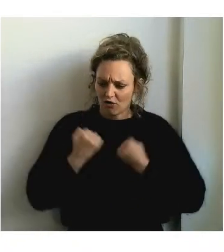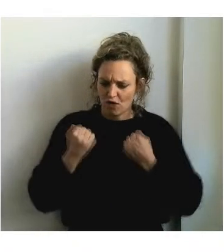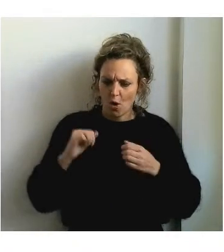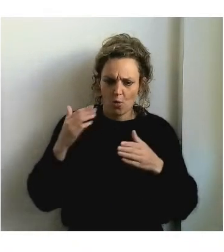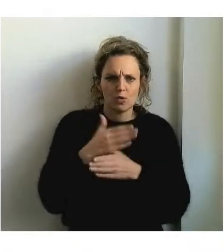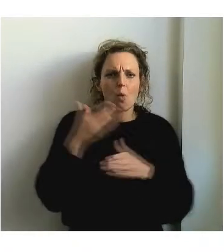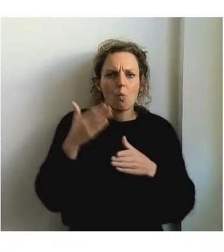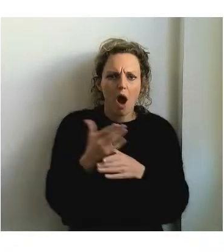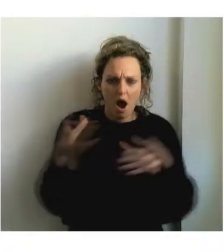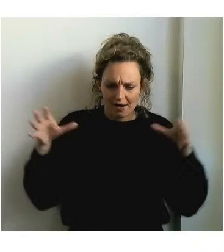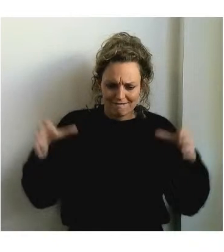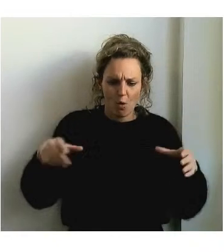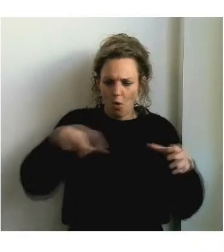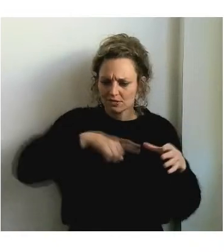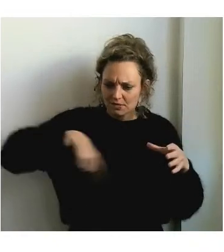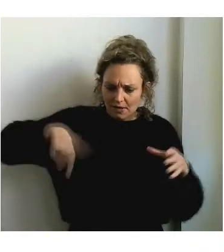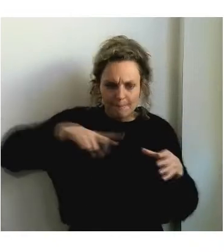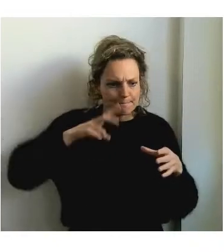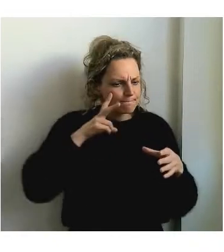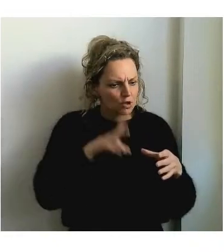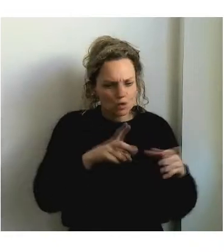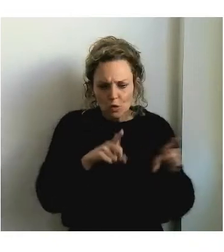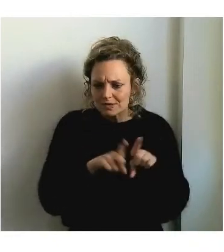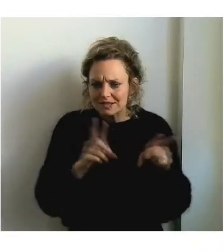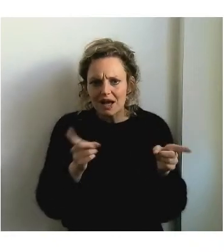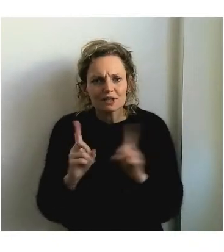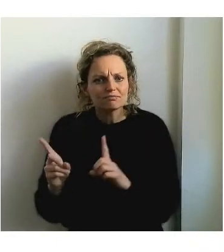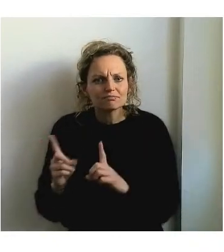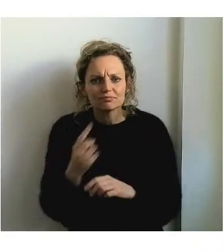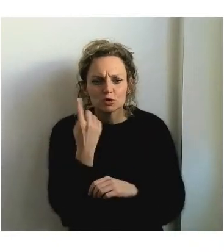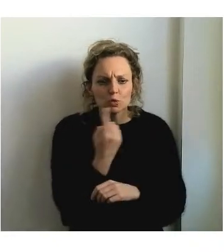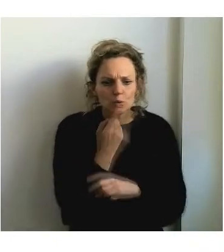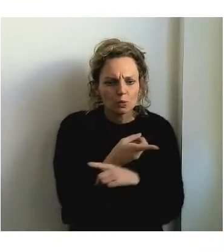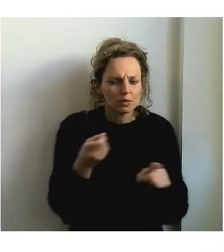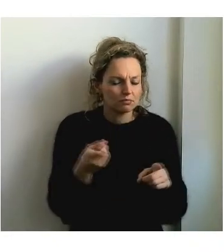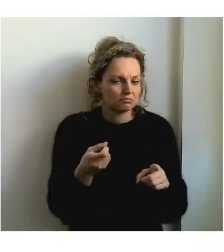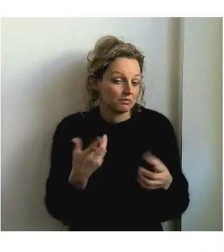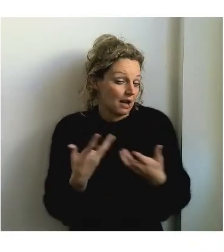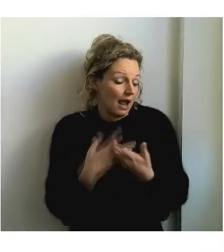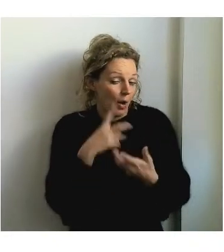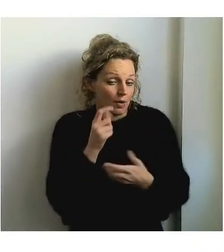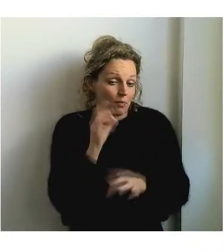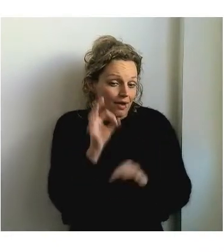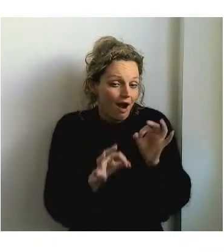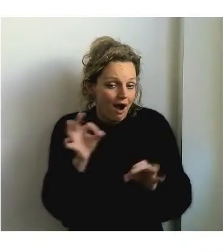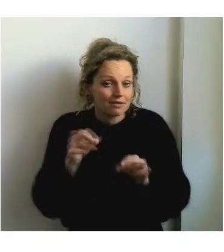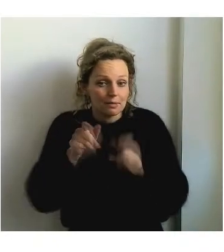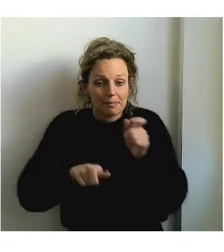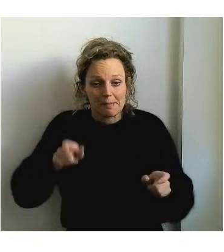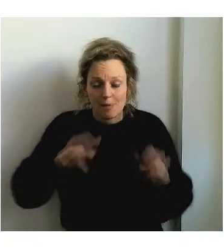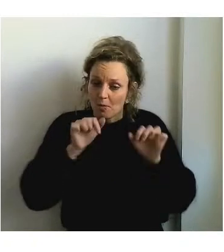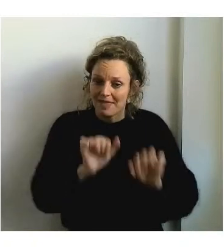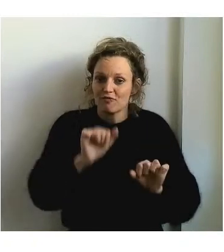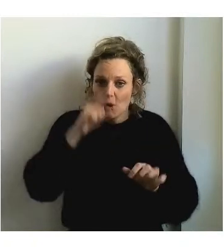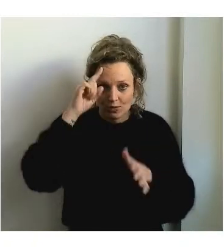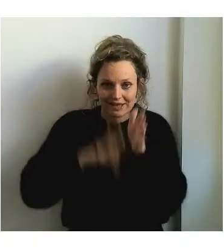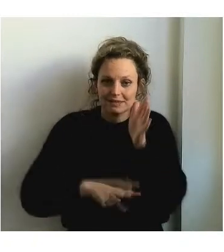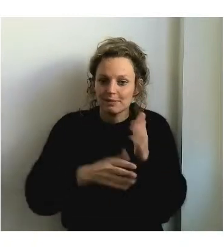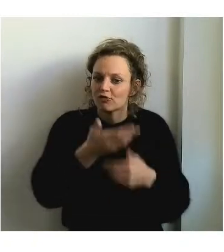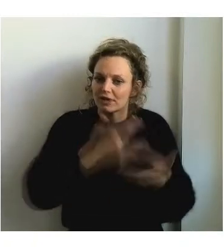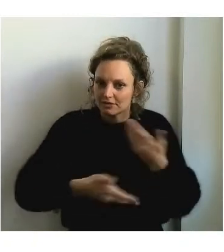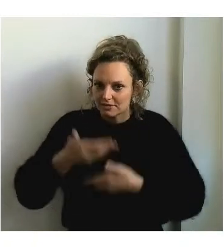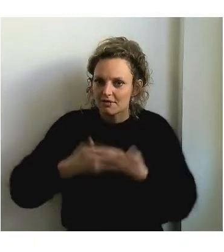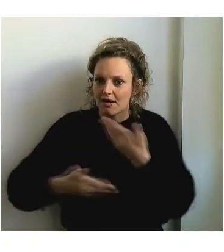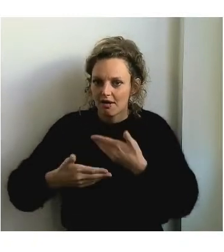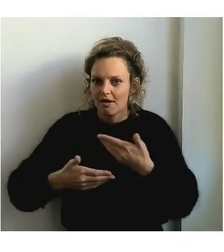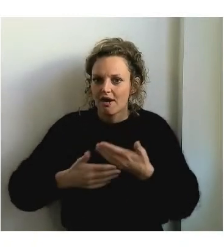like? How can we get people to share their own experiences? And in turn, that will mean that we're